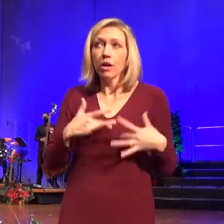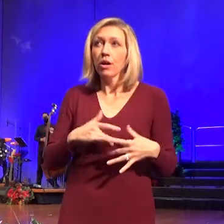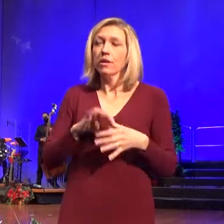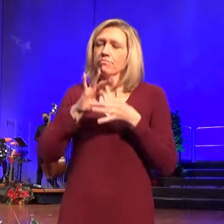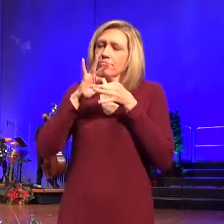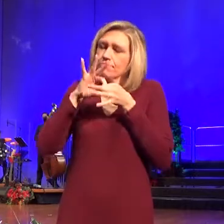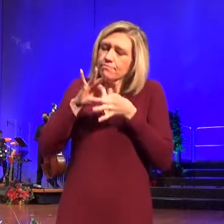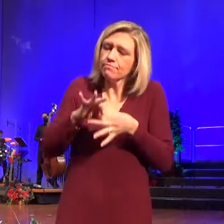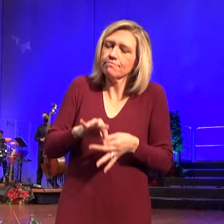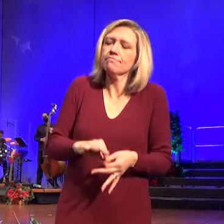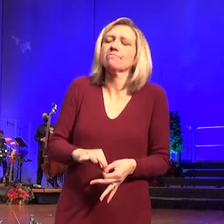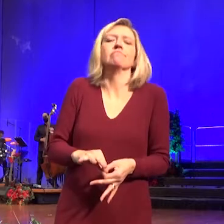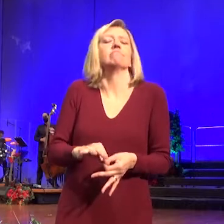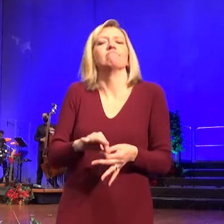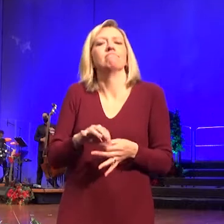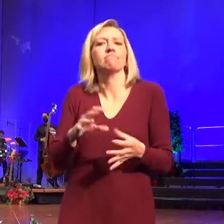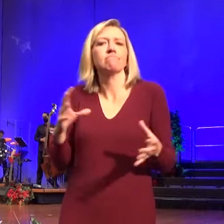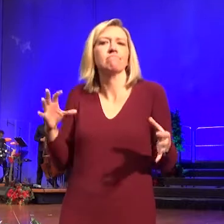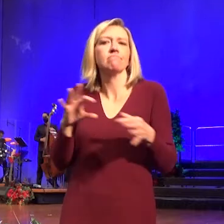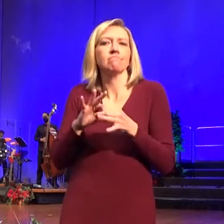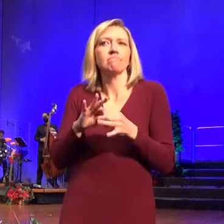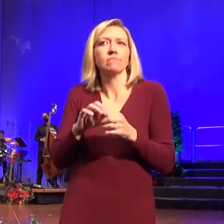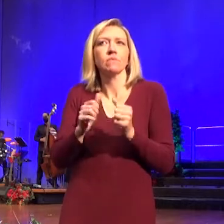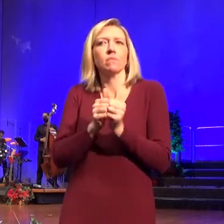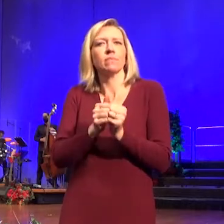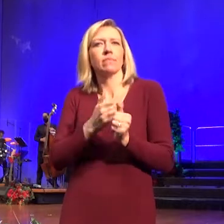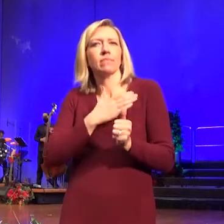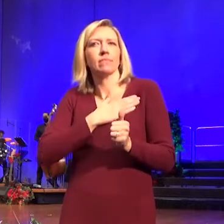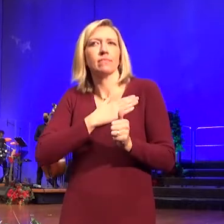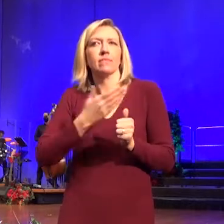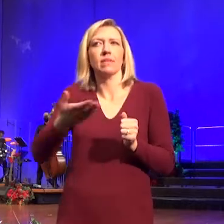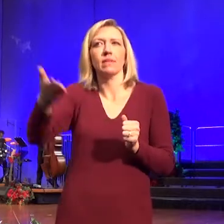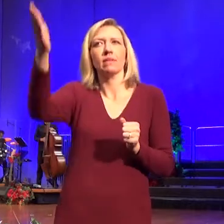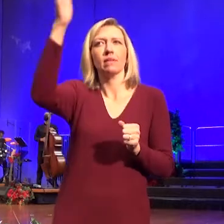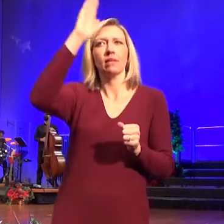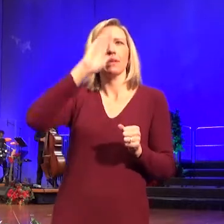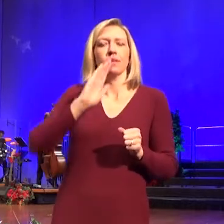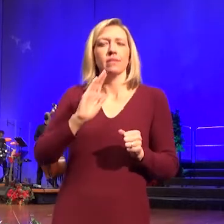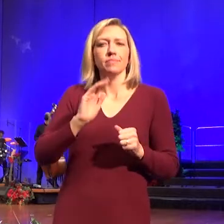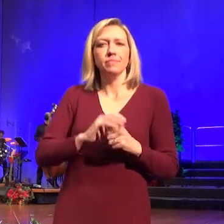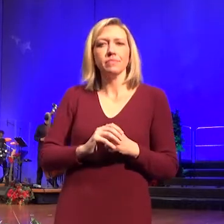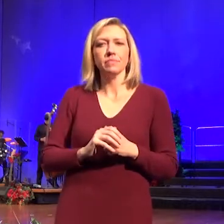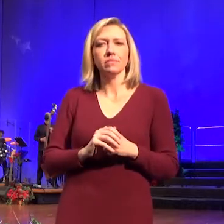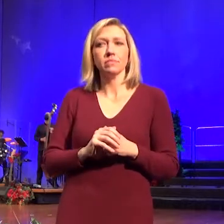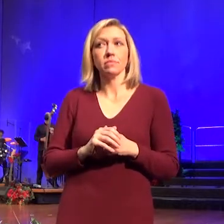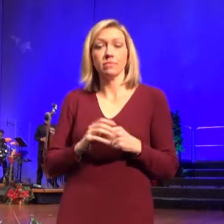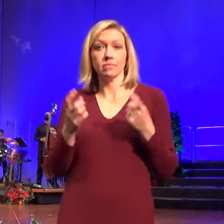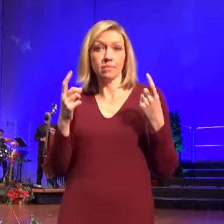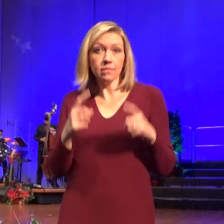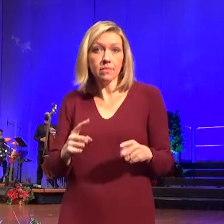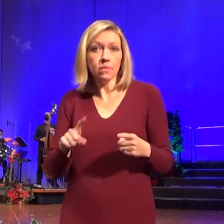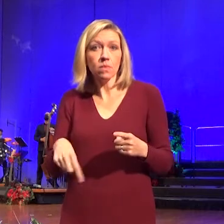heart go deeper into my God. When I